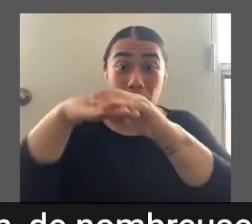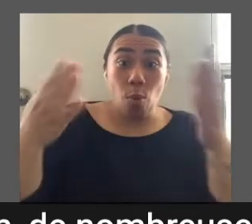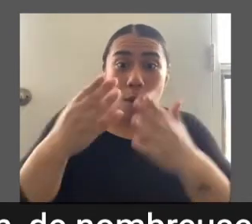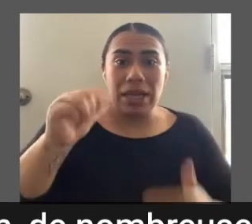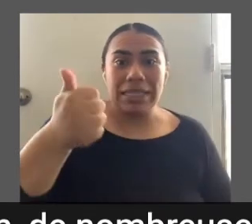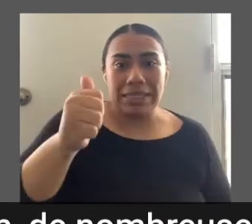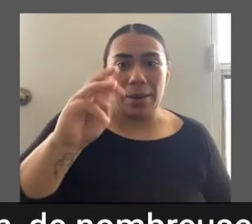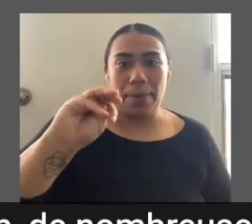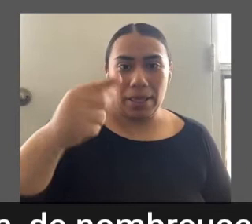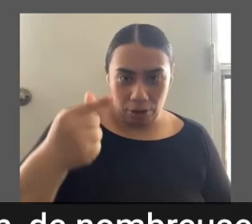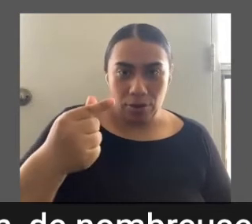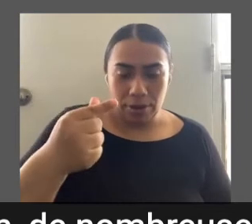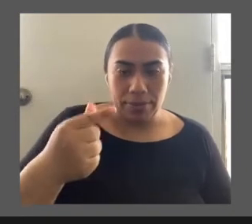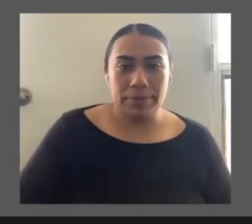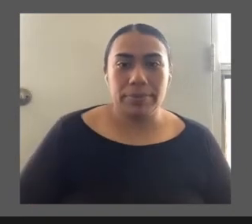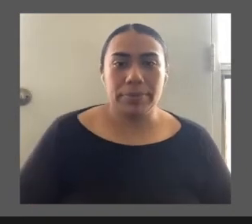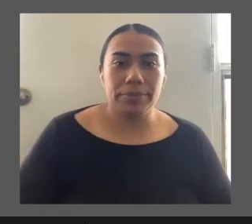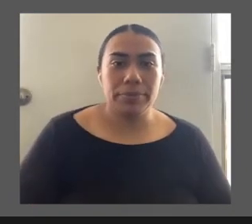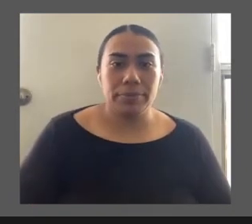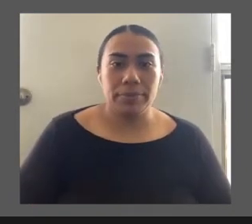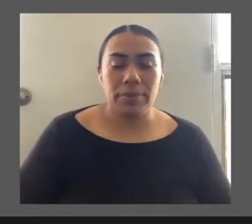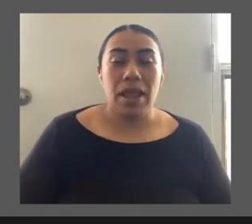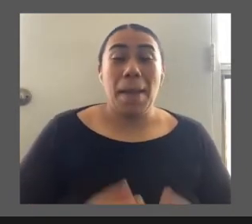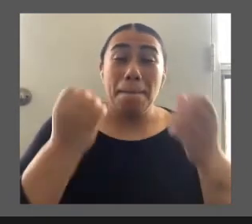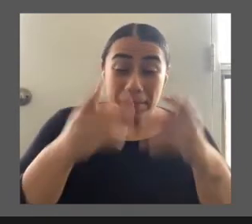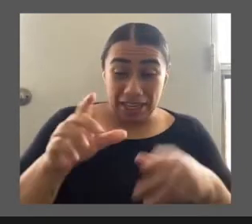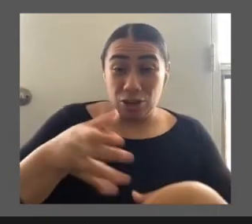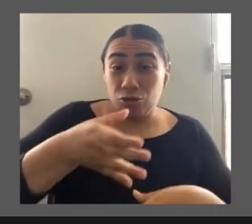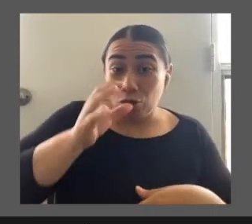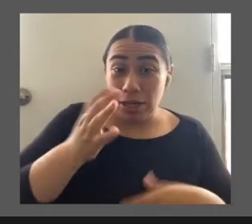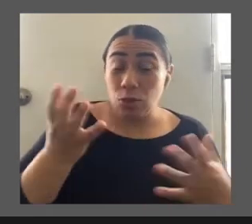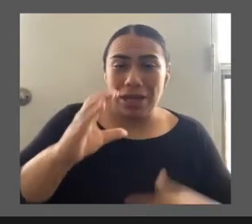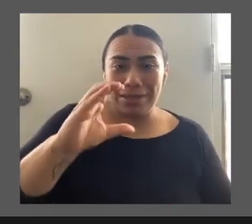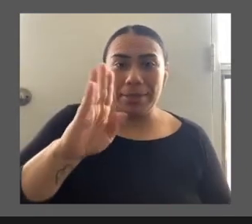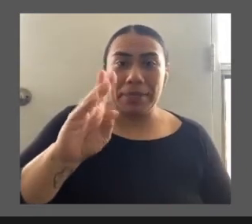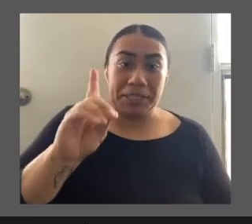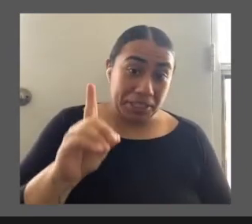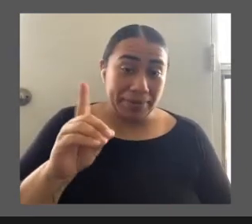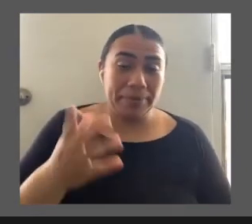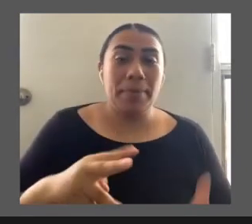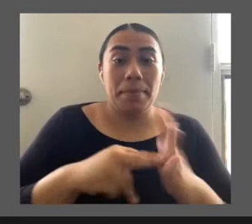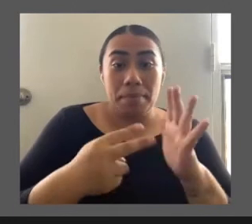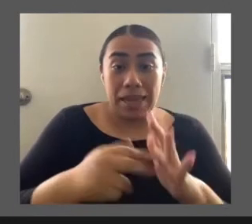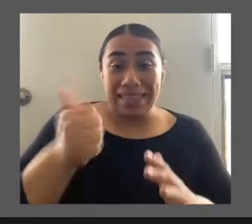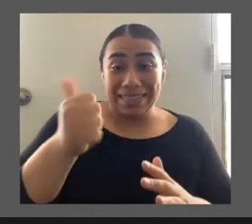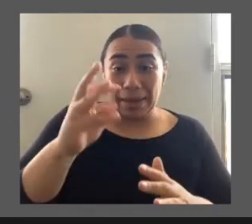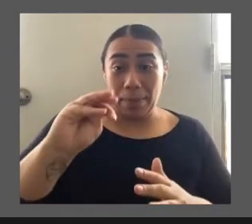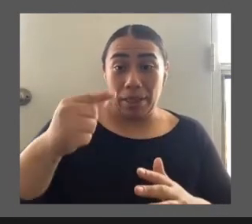per drink, with many drinks being CBD only or a low dose of 2 milligrams of THC per